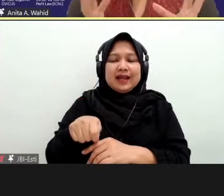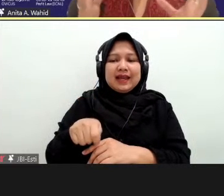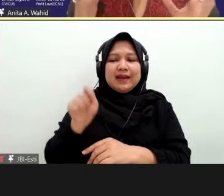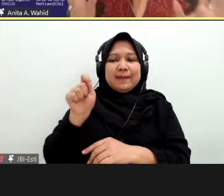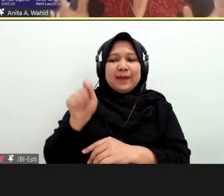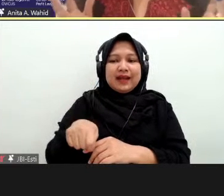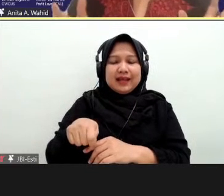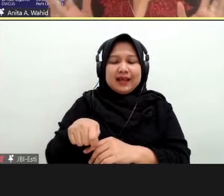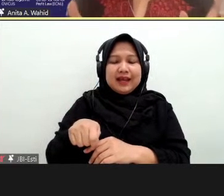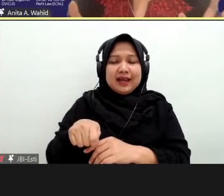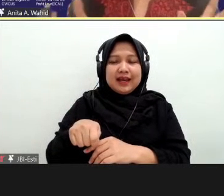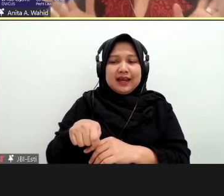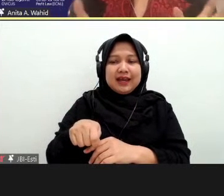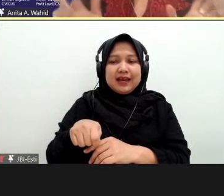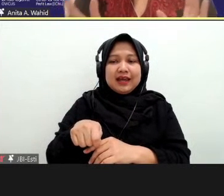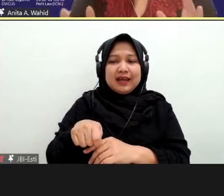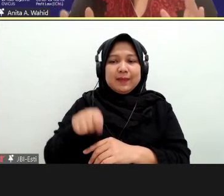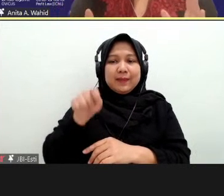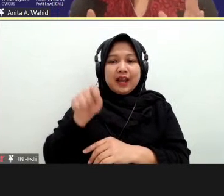to